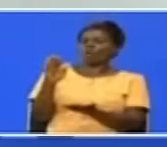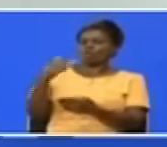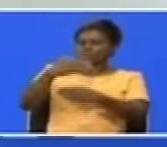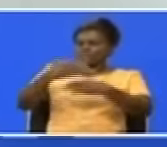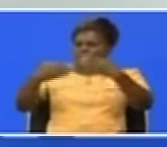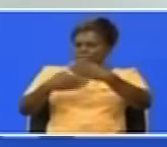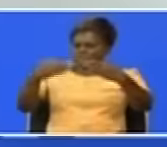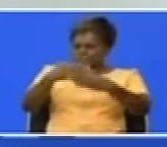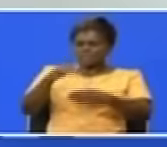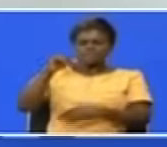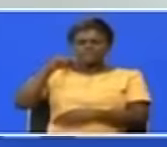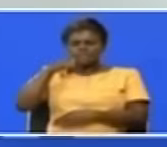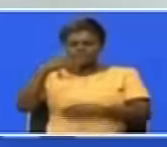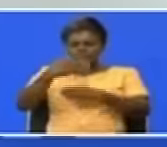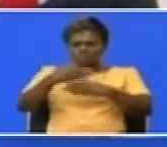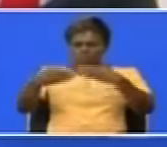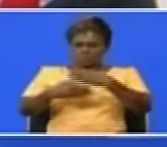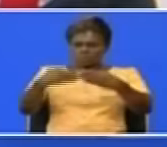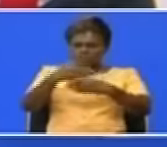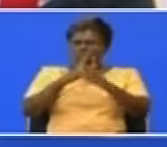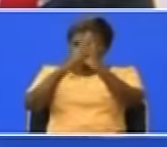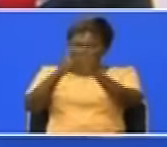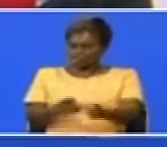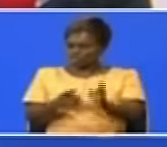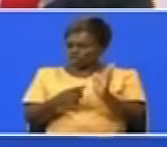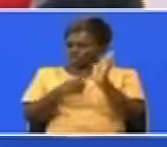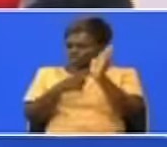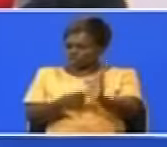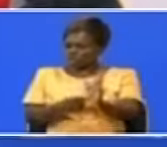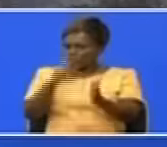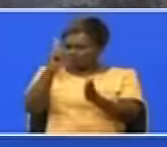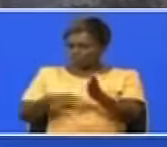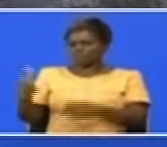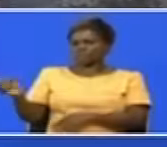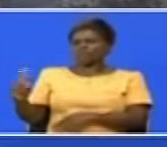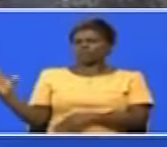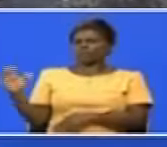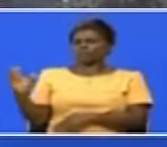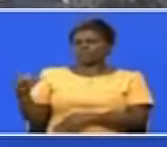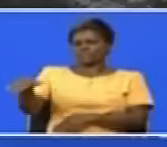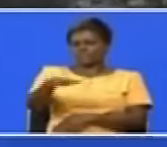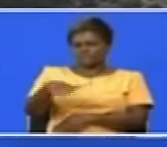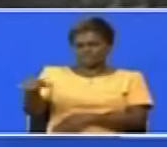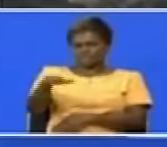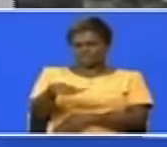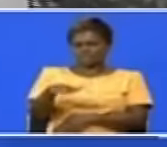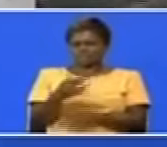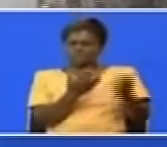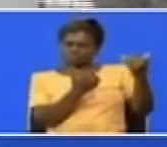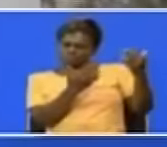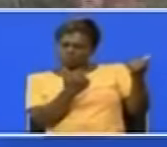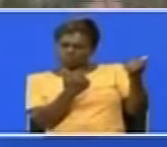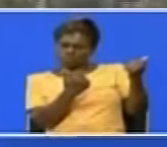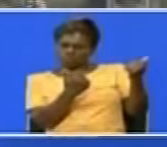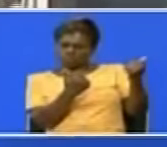estate. The latest real estate report by Cytonn, specifically looking at Nairobi's commercial space, expects an